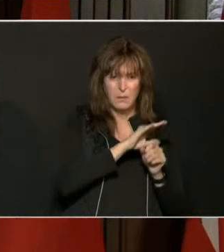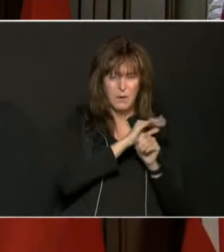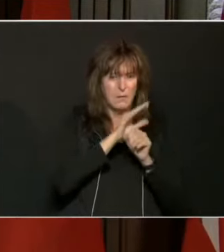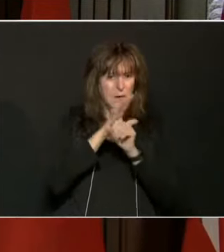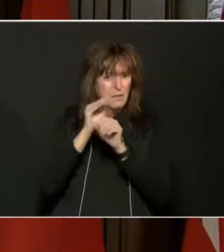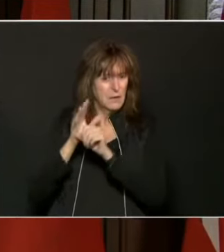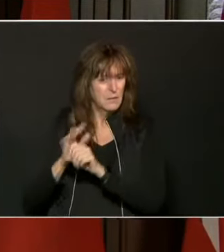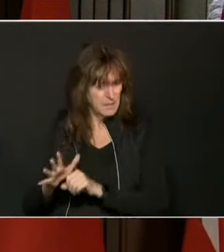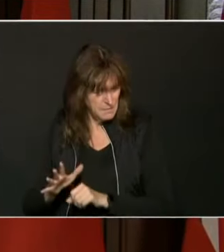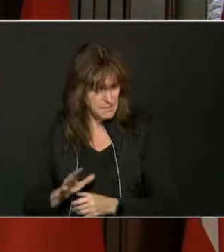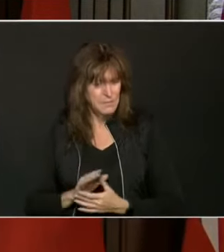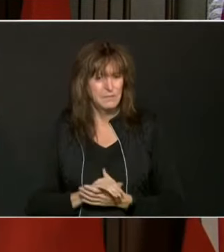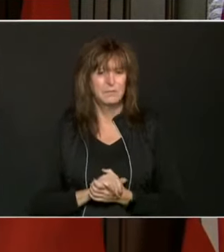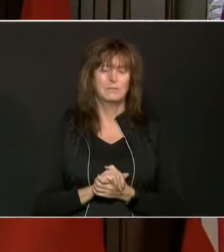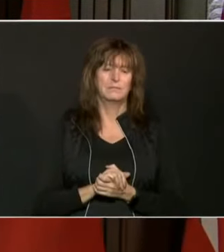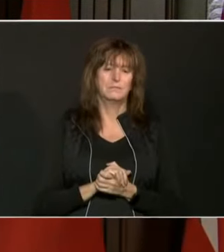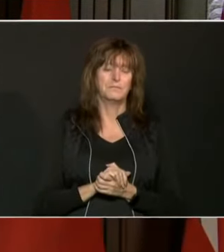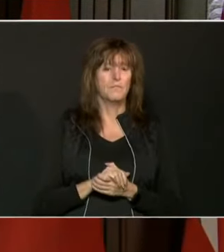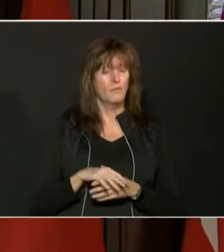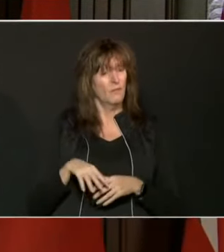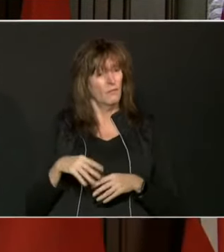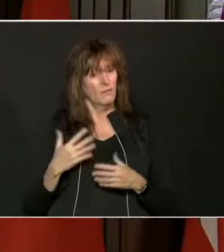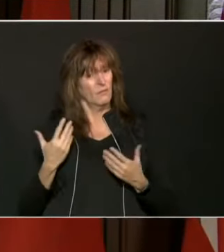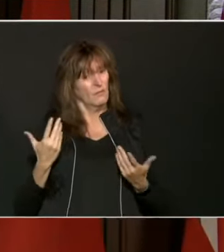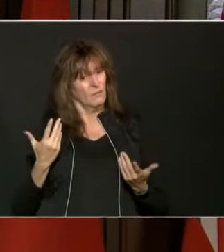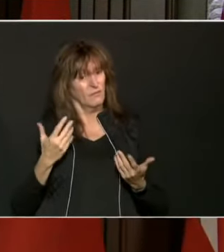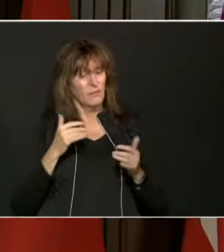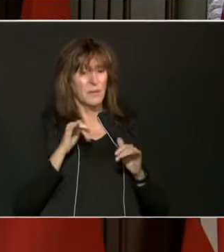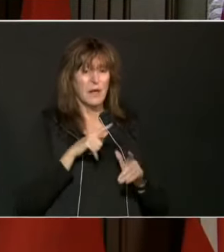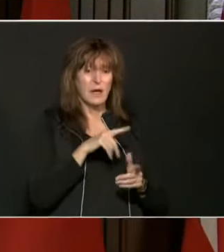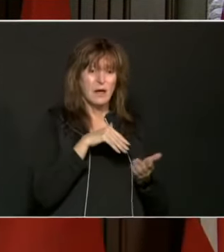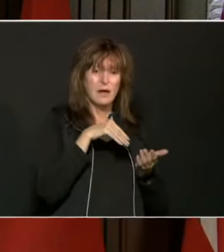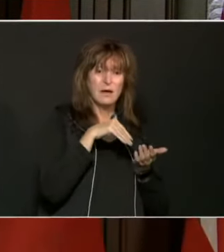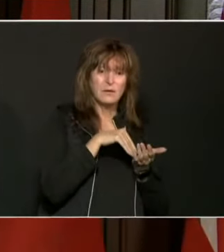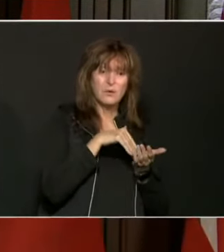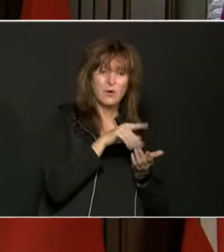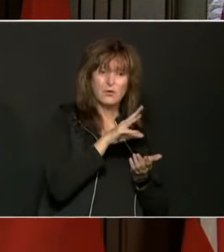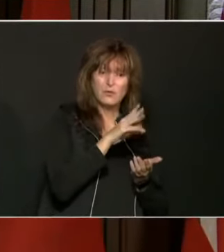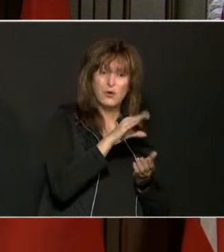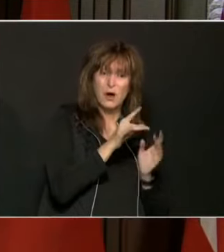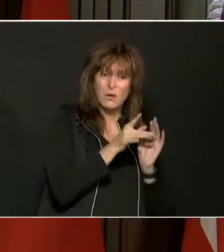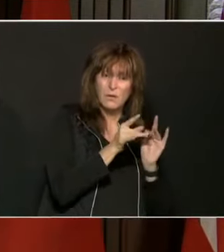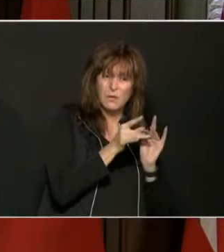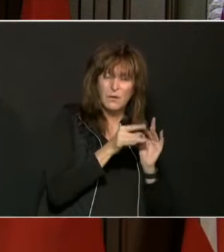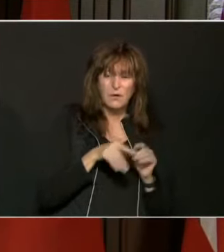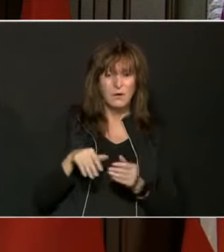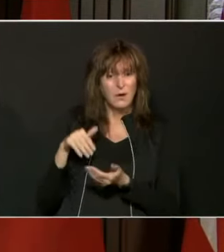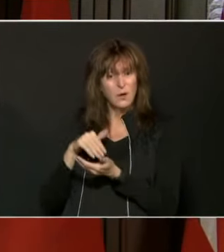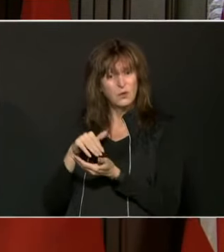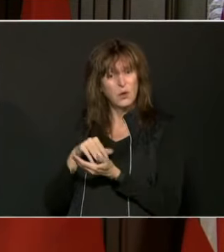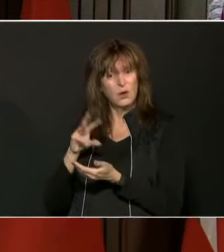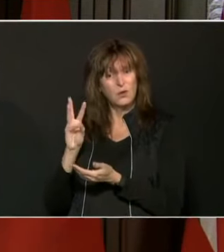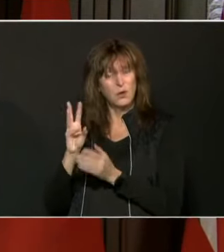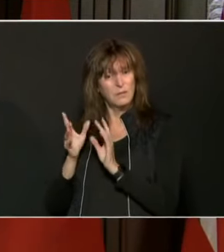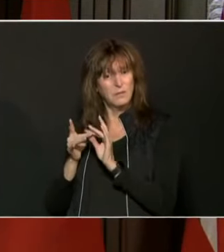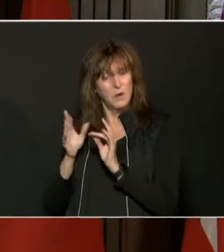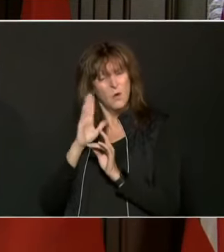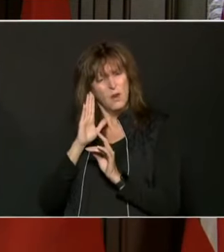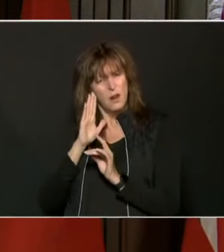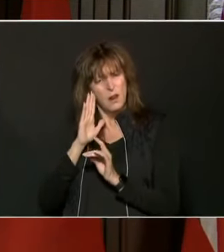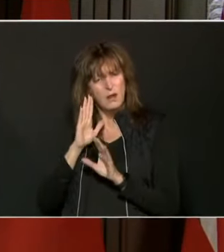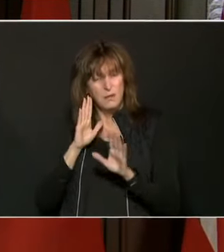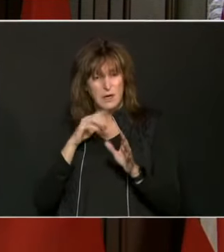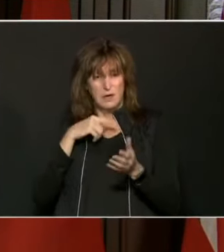about, and I think Dr. Williams may, but just a special note of sadness and recognition of those that have lost their lives. We had